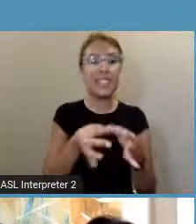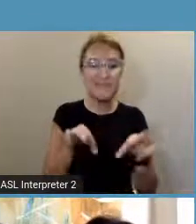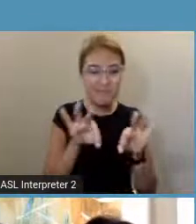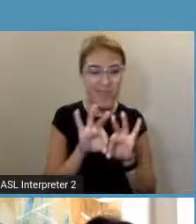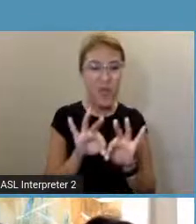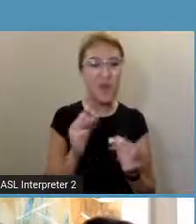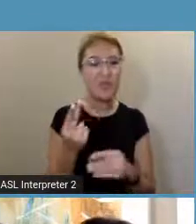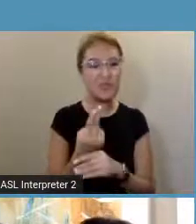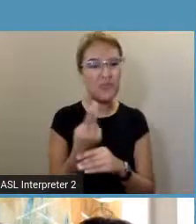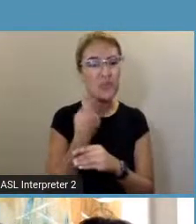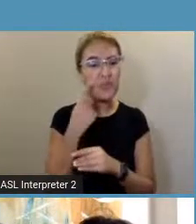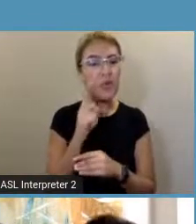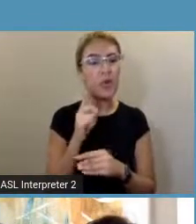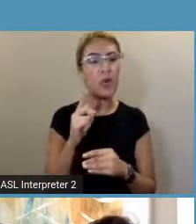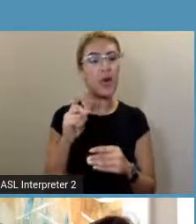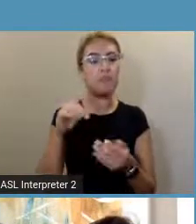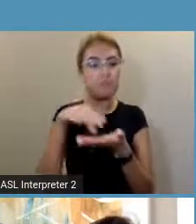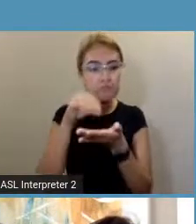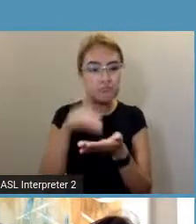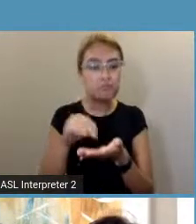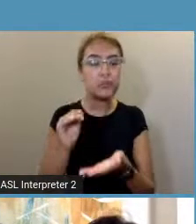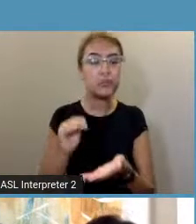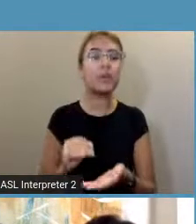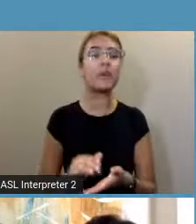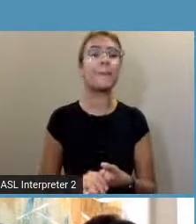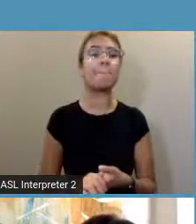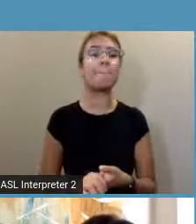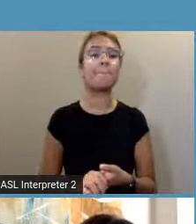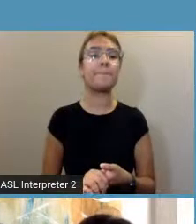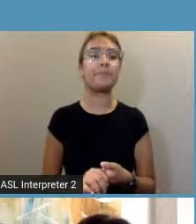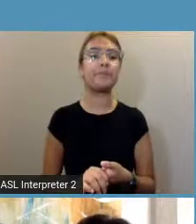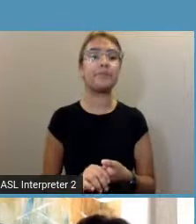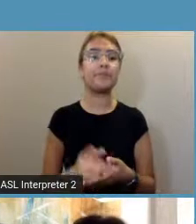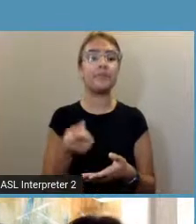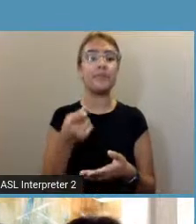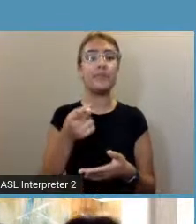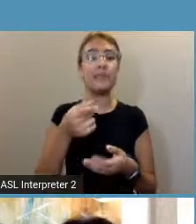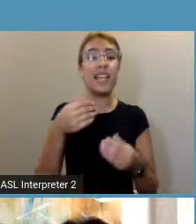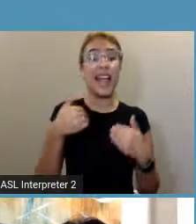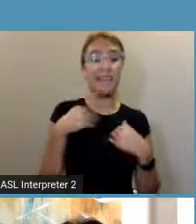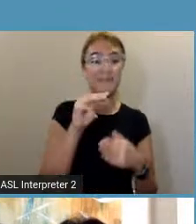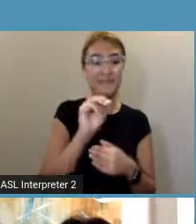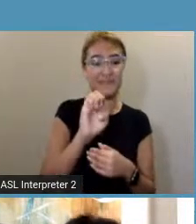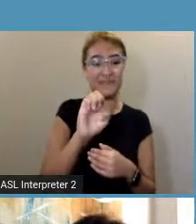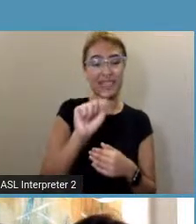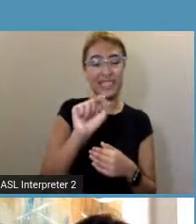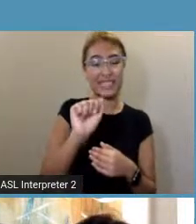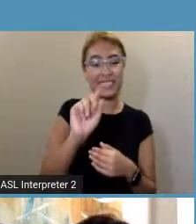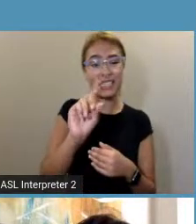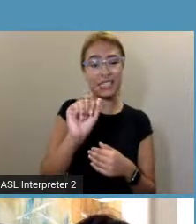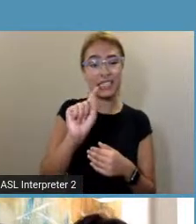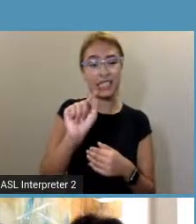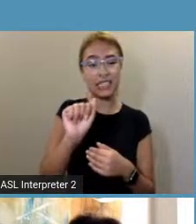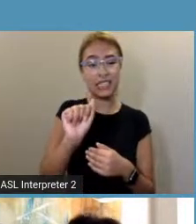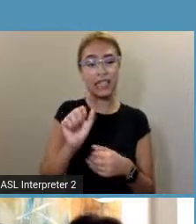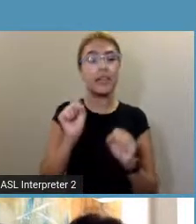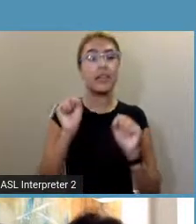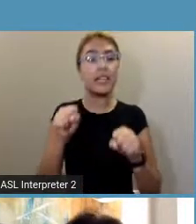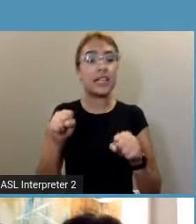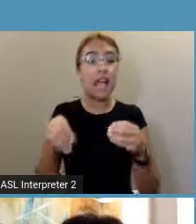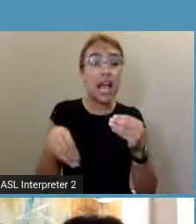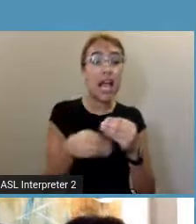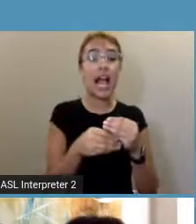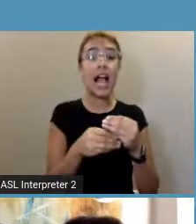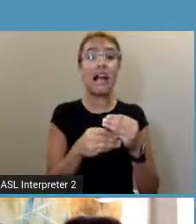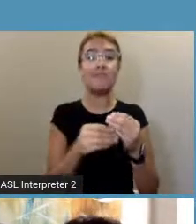this has is that you can add metadata. Basically, you can add extra details. So